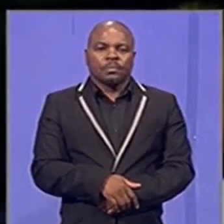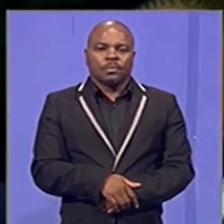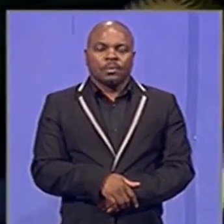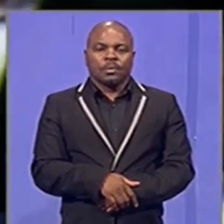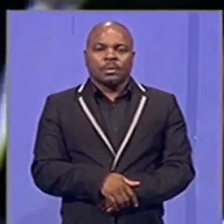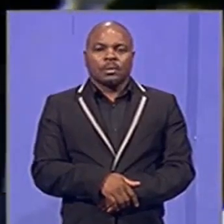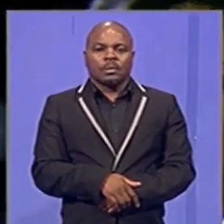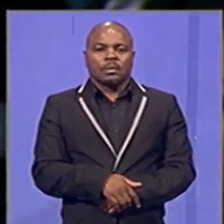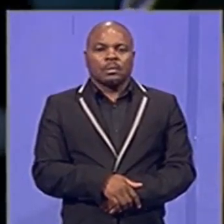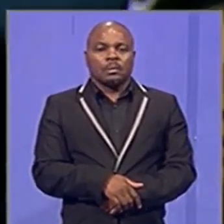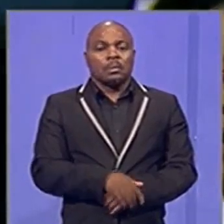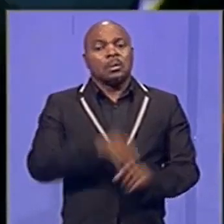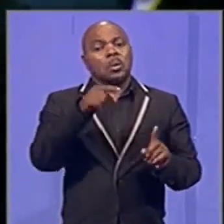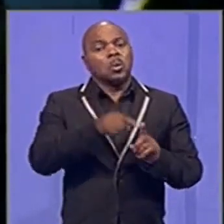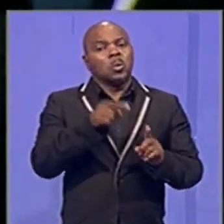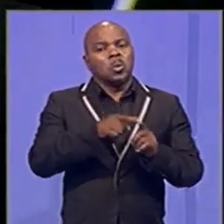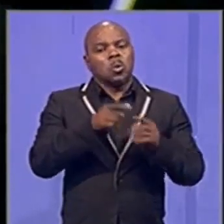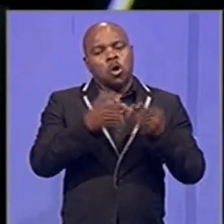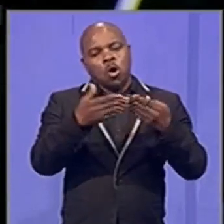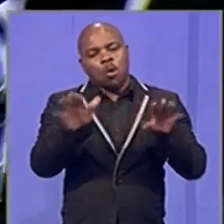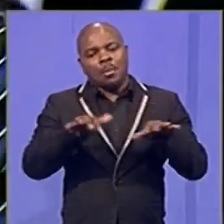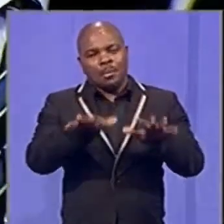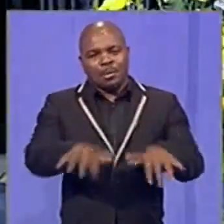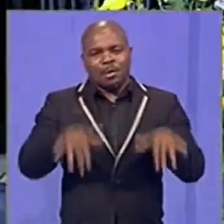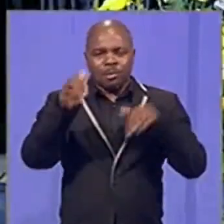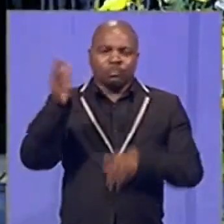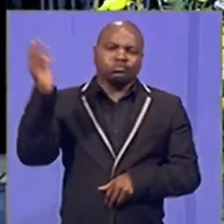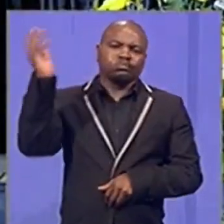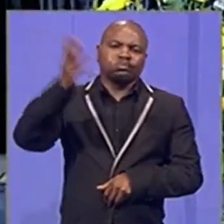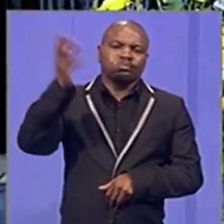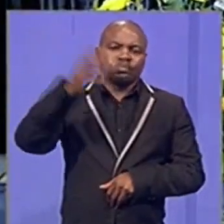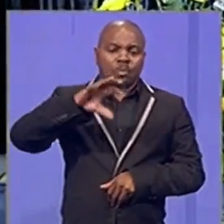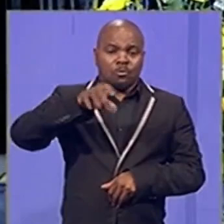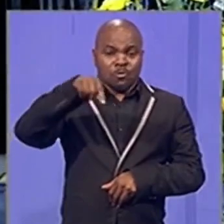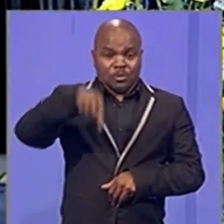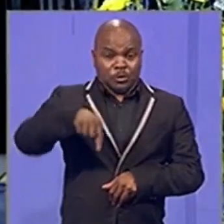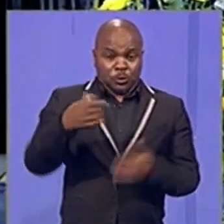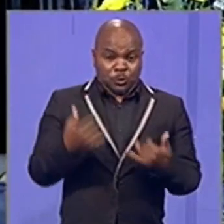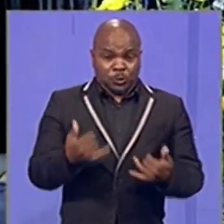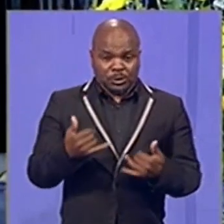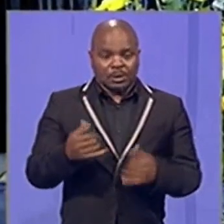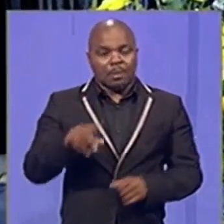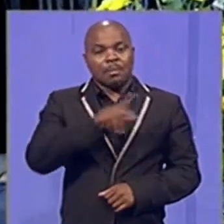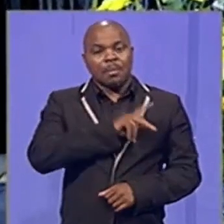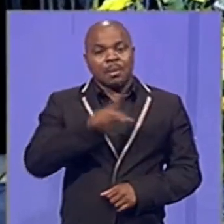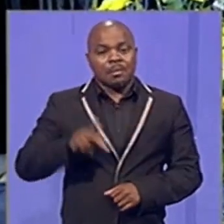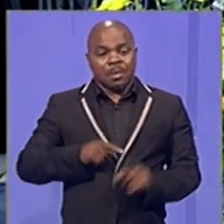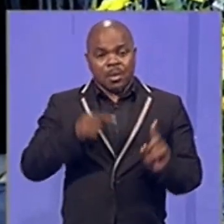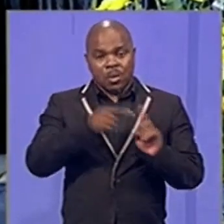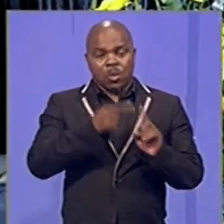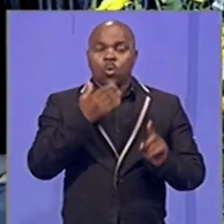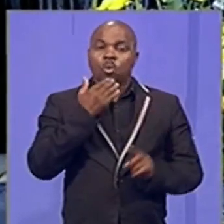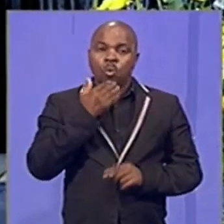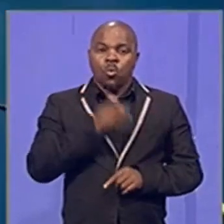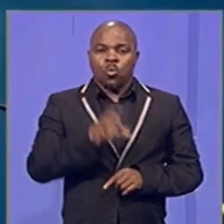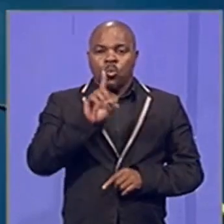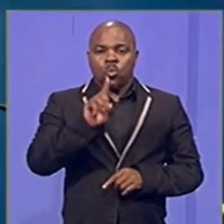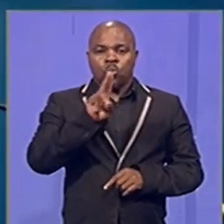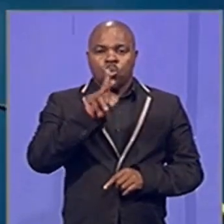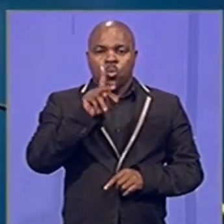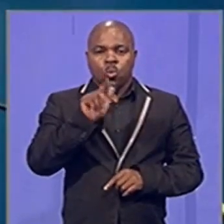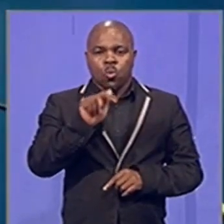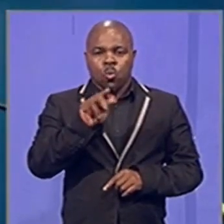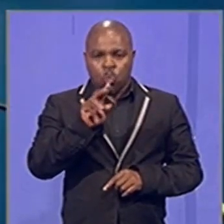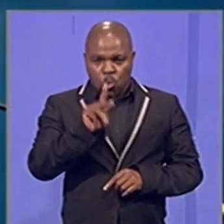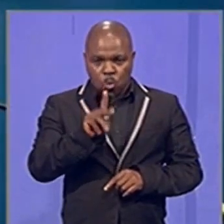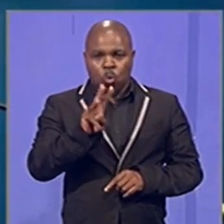nakong eo a neng a tshetleha puo ya hae ya pulo ya palamente ya profensi kajeno, Tonakgalo ya Free State Mxolisi Dukwana o